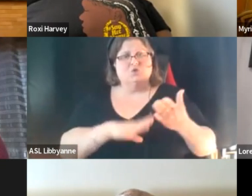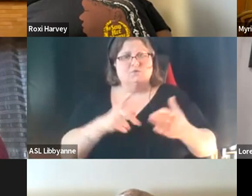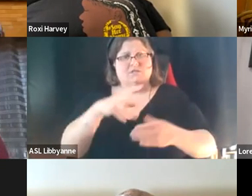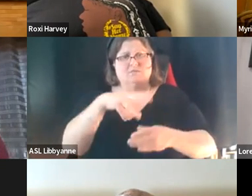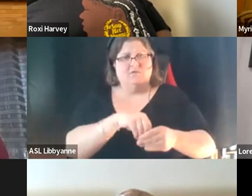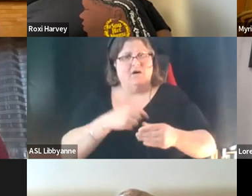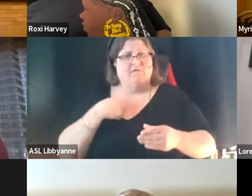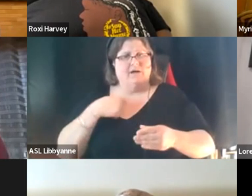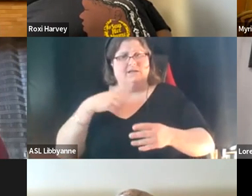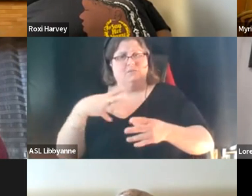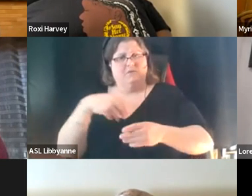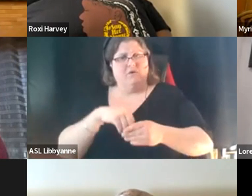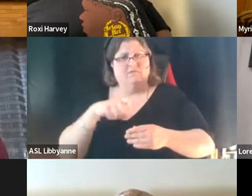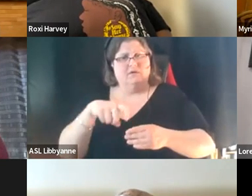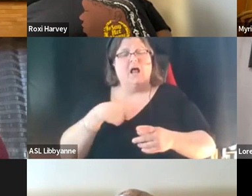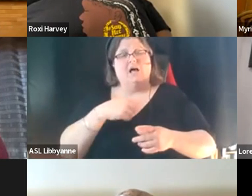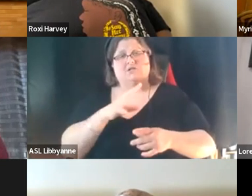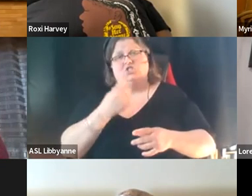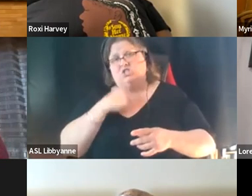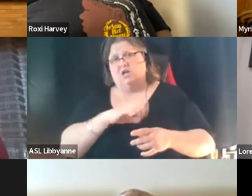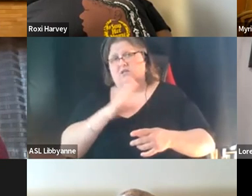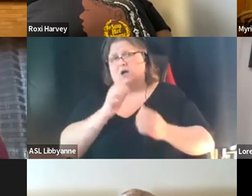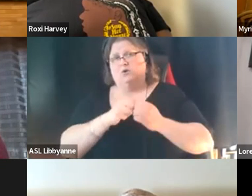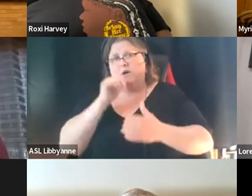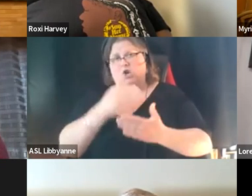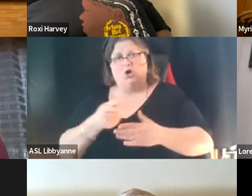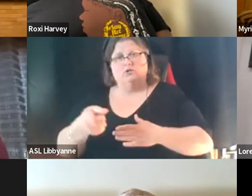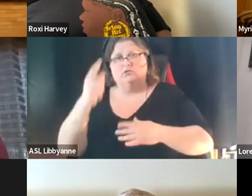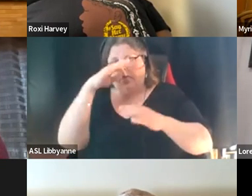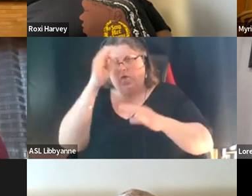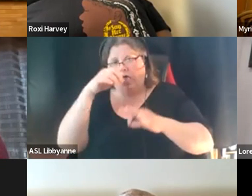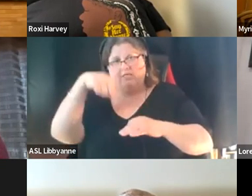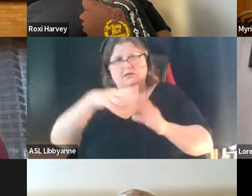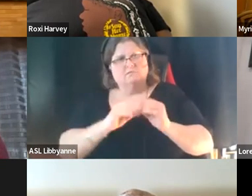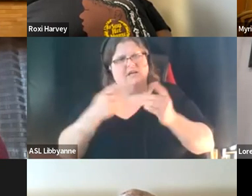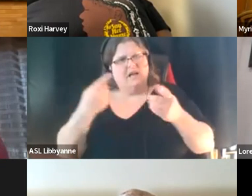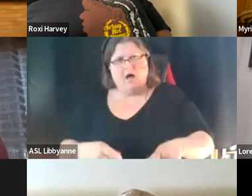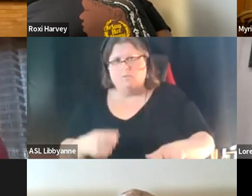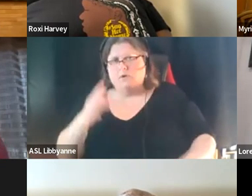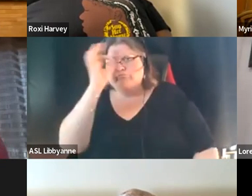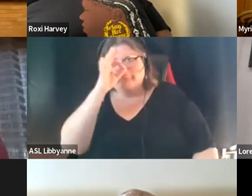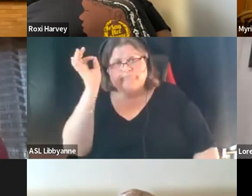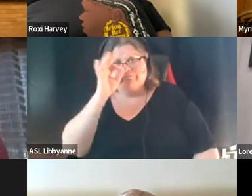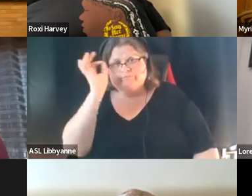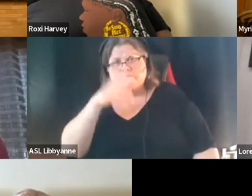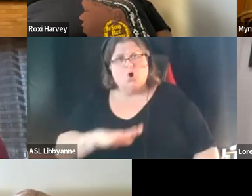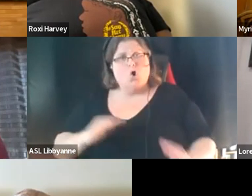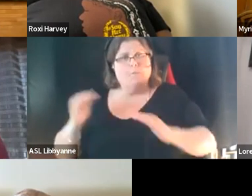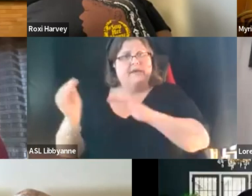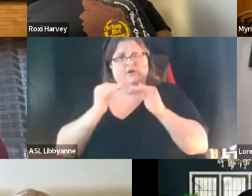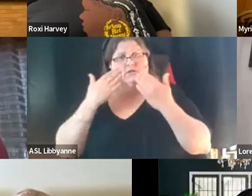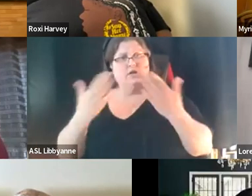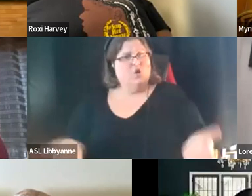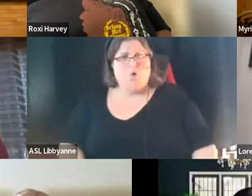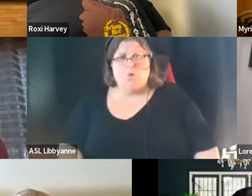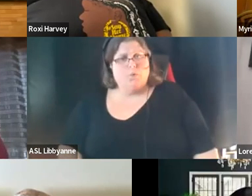daughter a couple of nights ago about this meeting. She was not aware of these meetings, and her peers were not aware